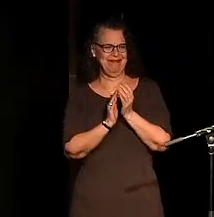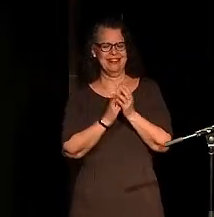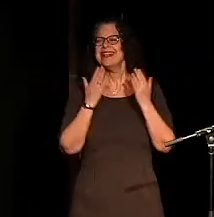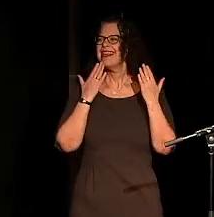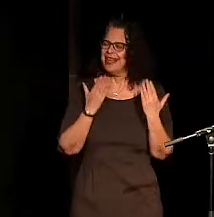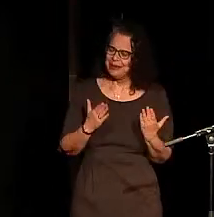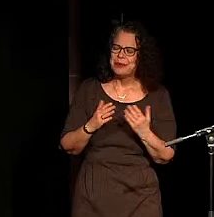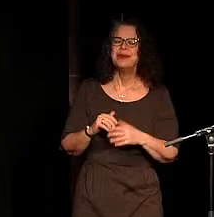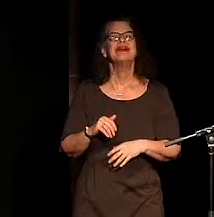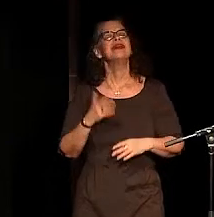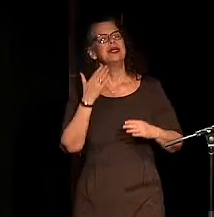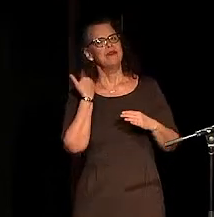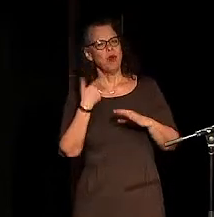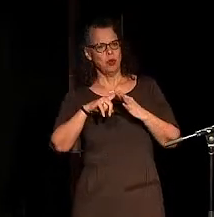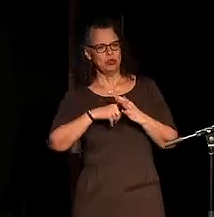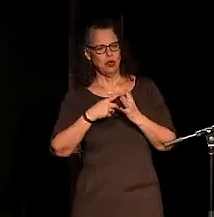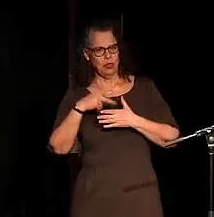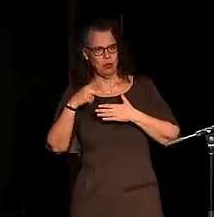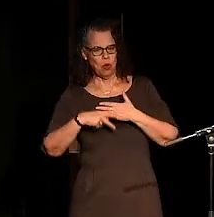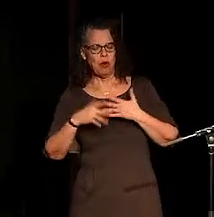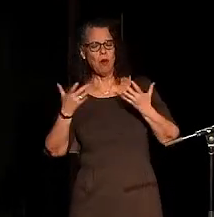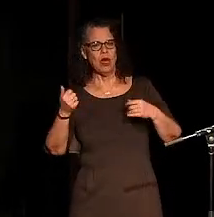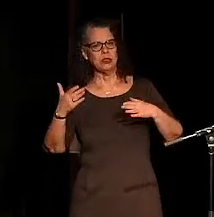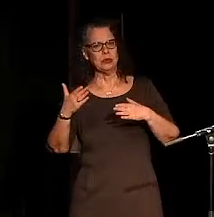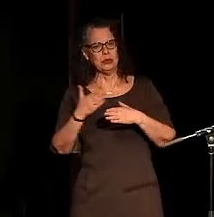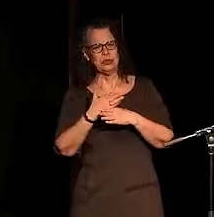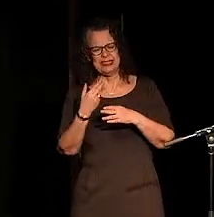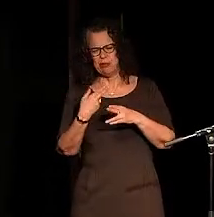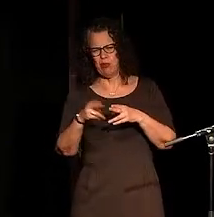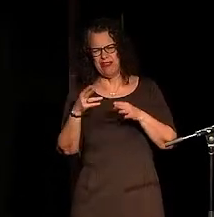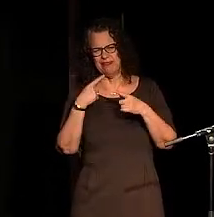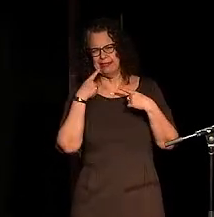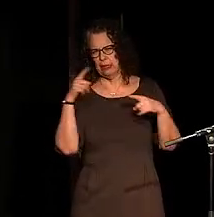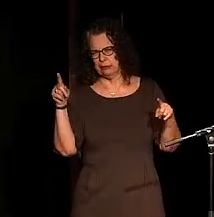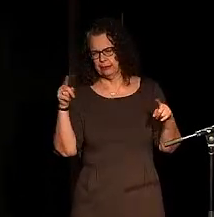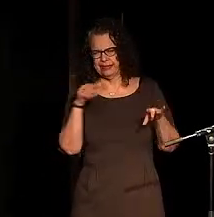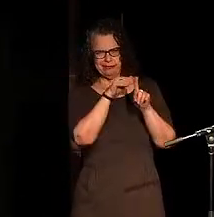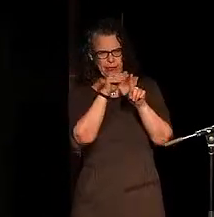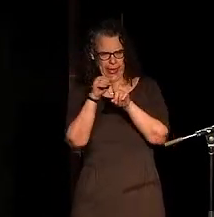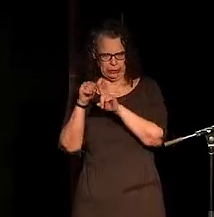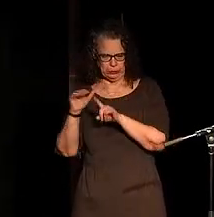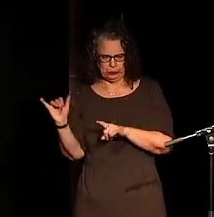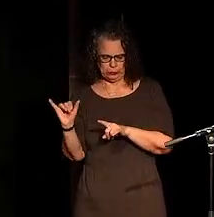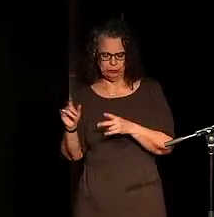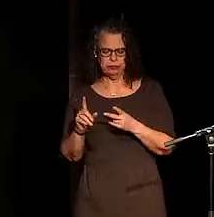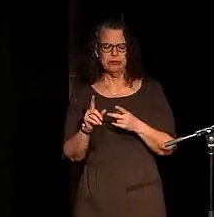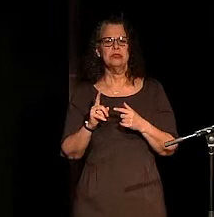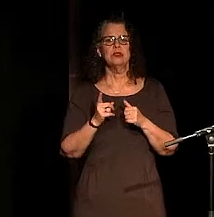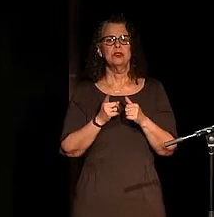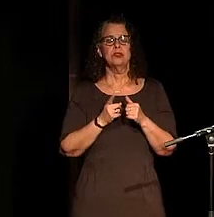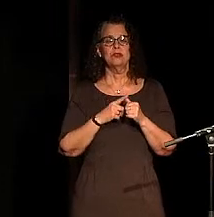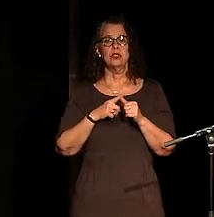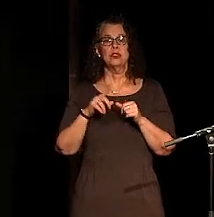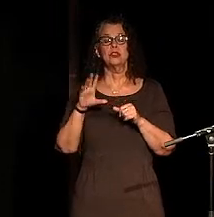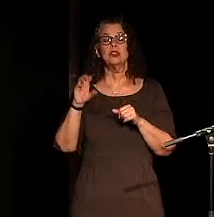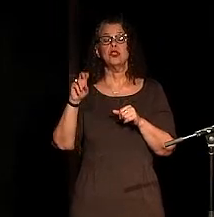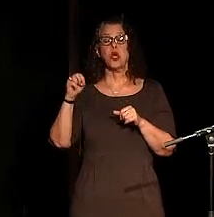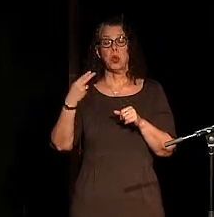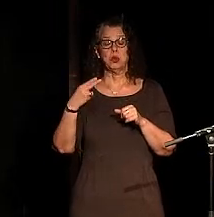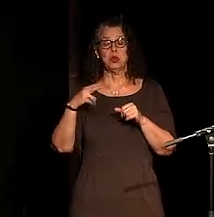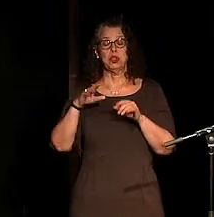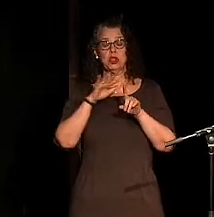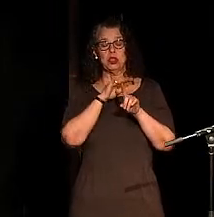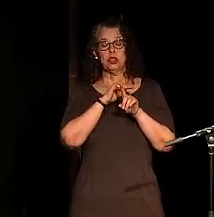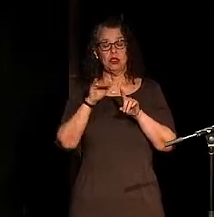Thank you. Before we begin our program, I'd like to share a few brief announcements and reminders. First, the coach survey has gone out.